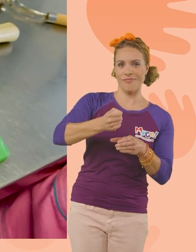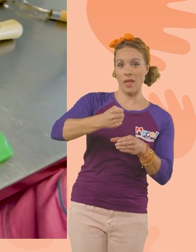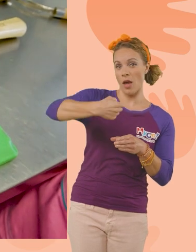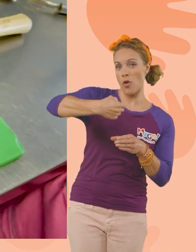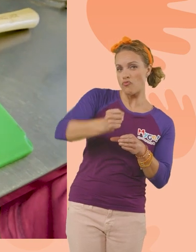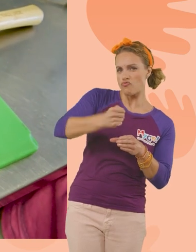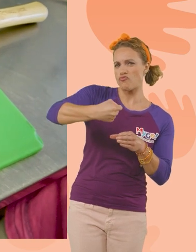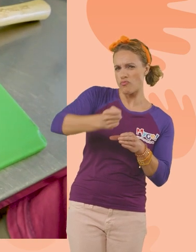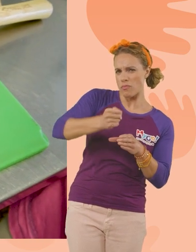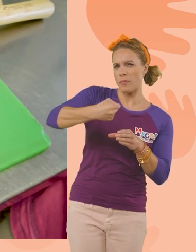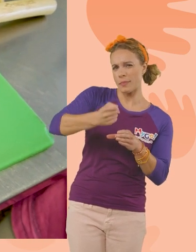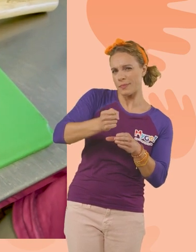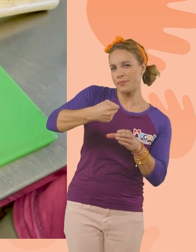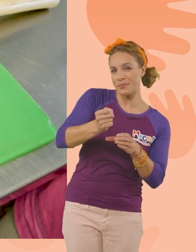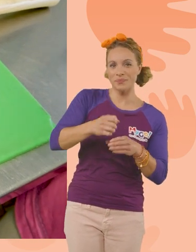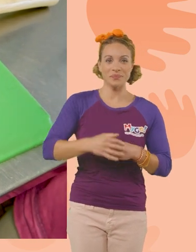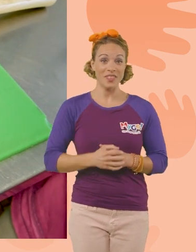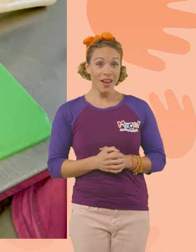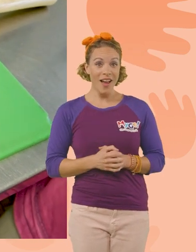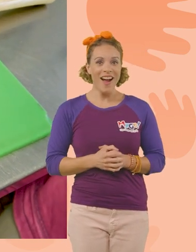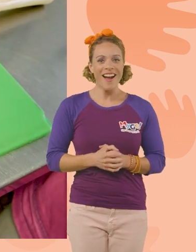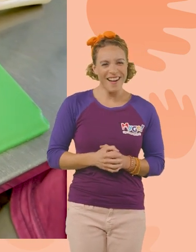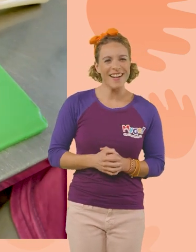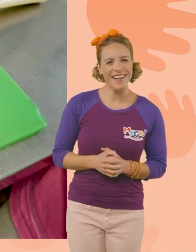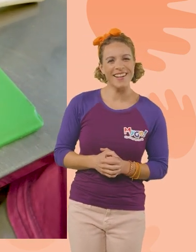And then give it a little twist.